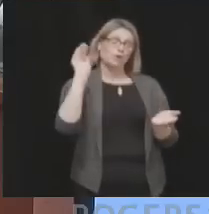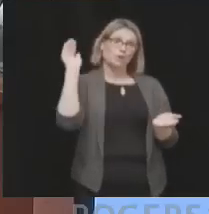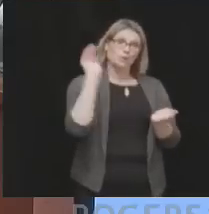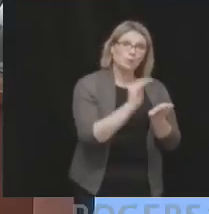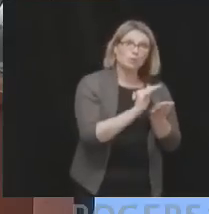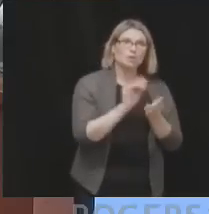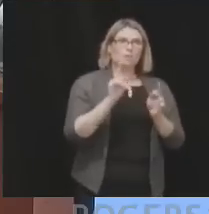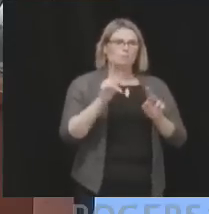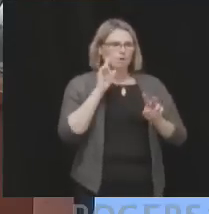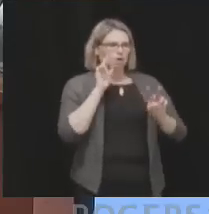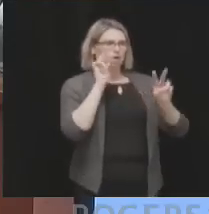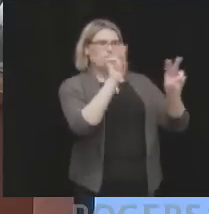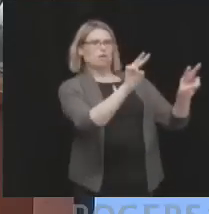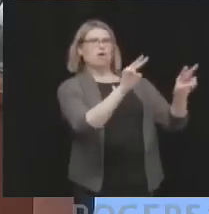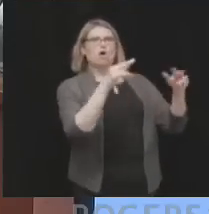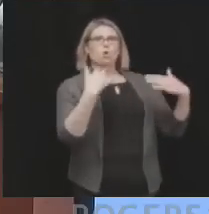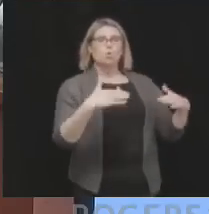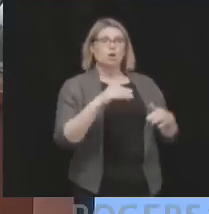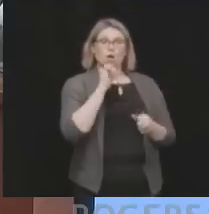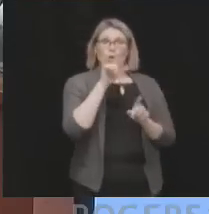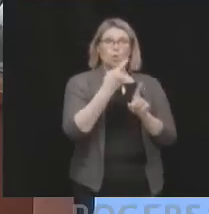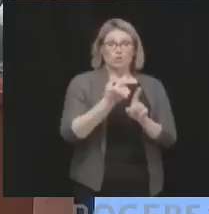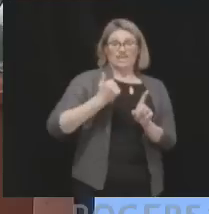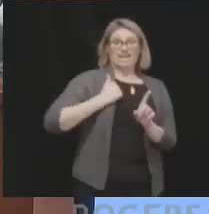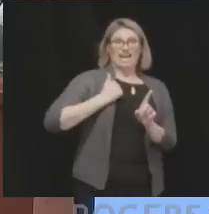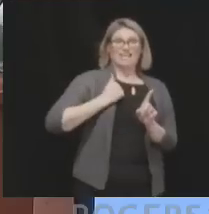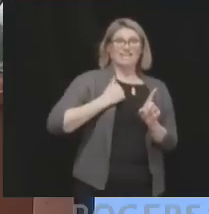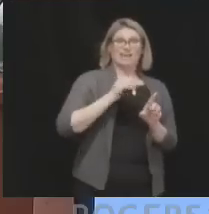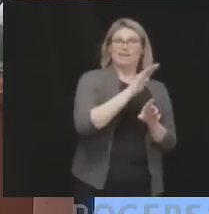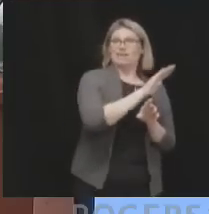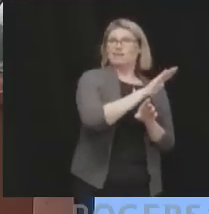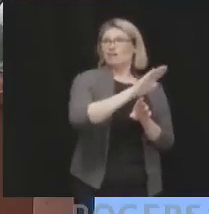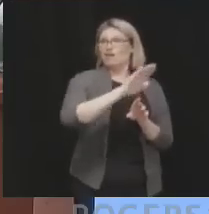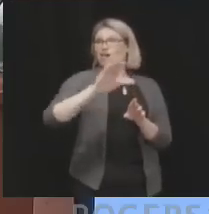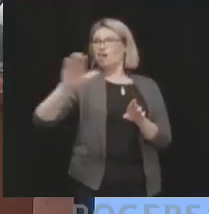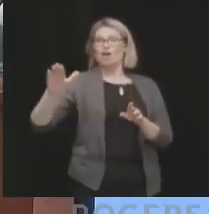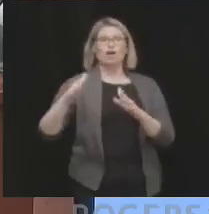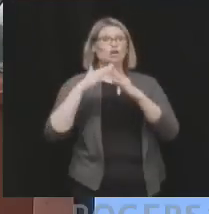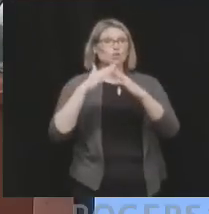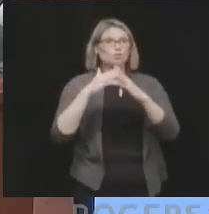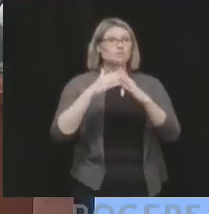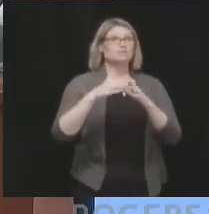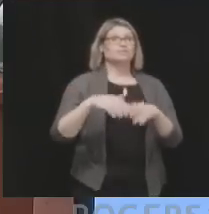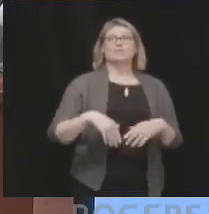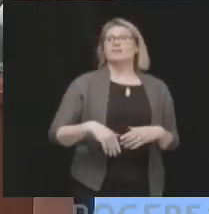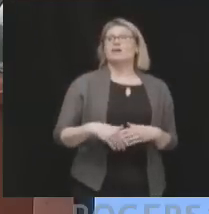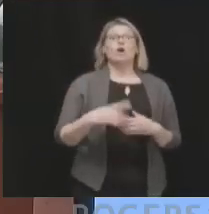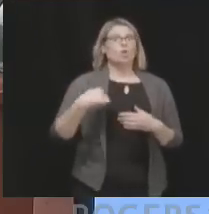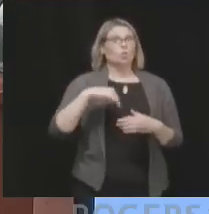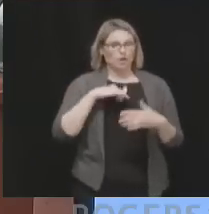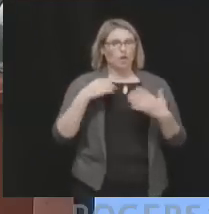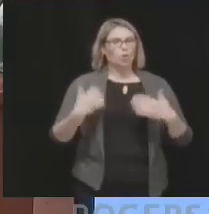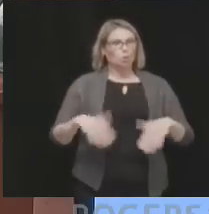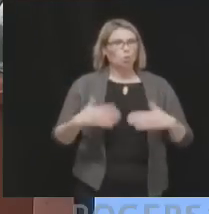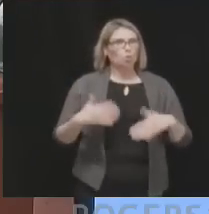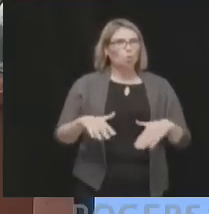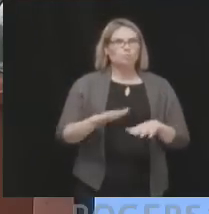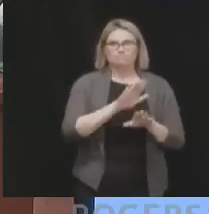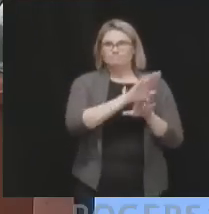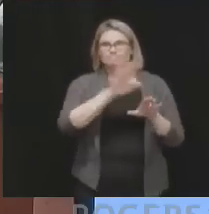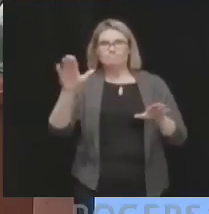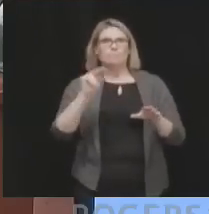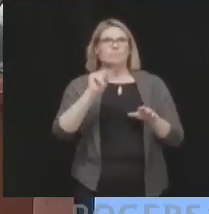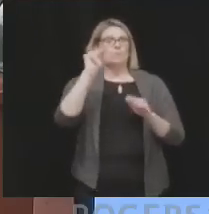fact that the Premier opened this up, this Cabinet Committee up to four party leaders to get